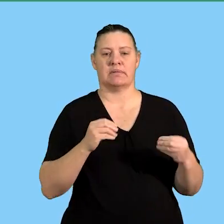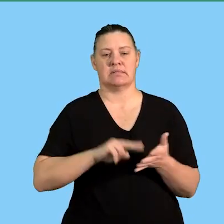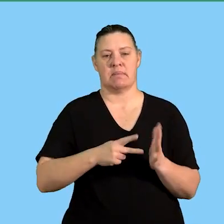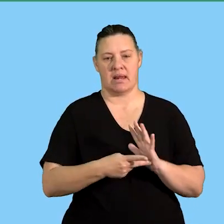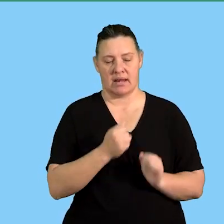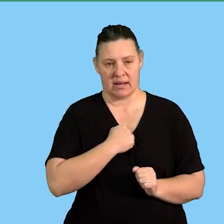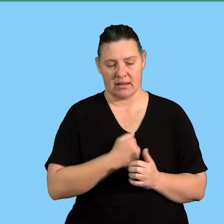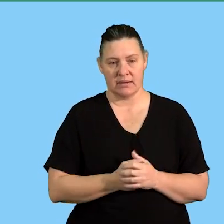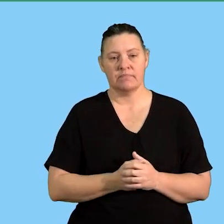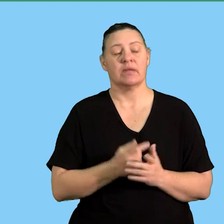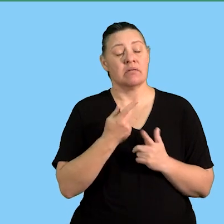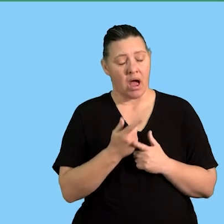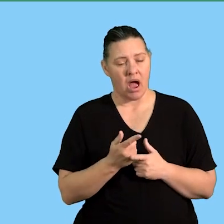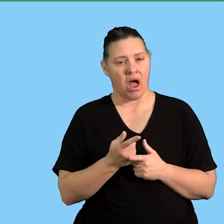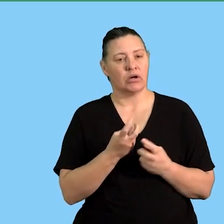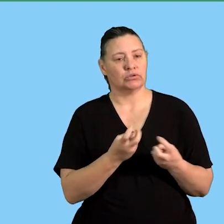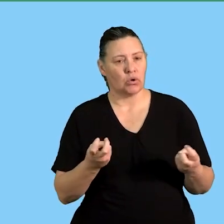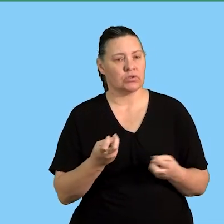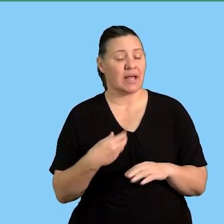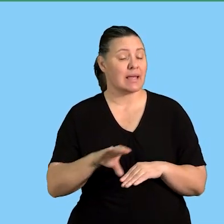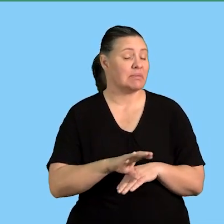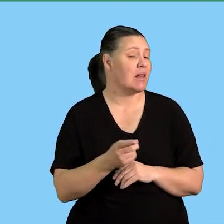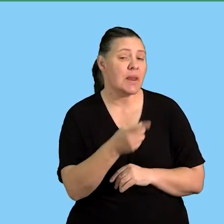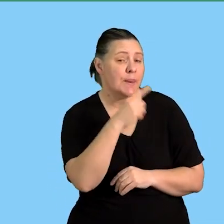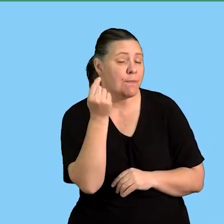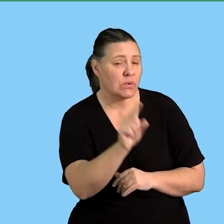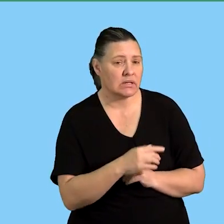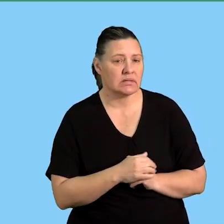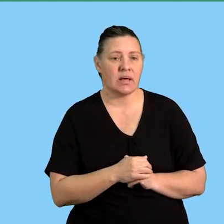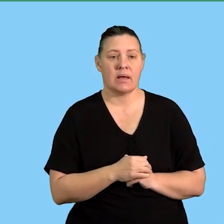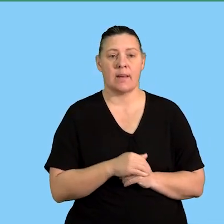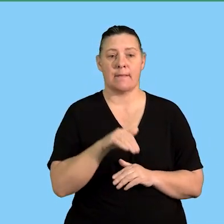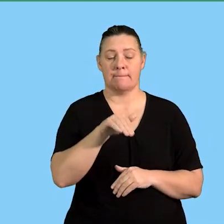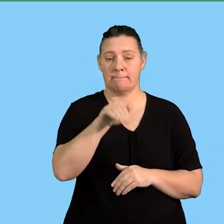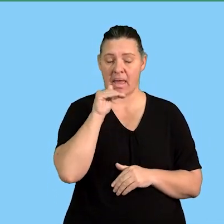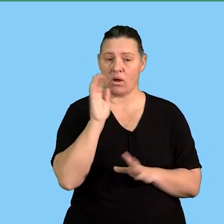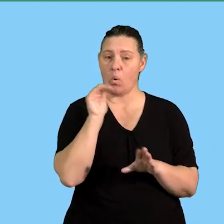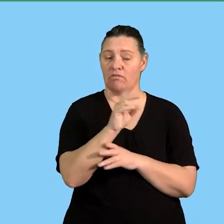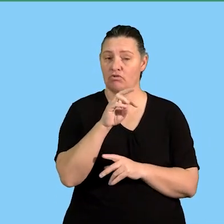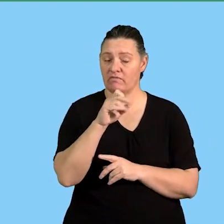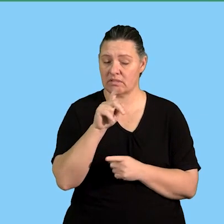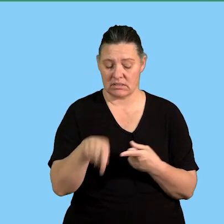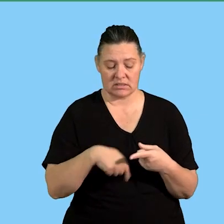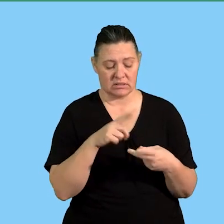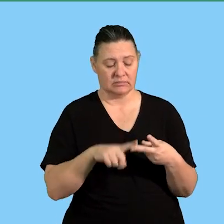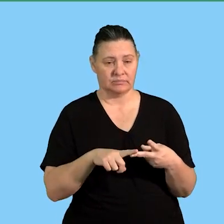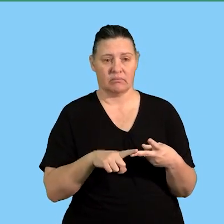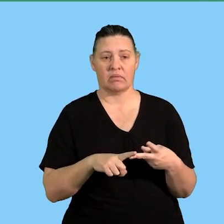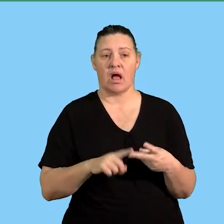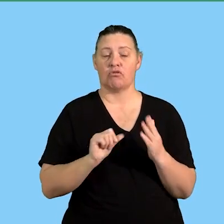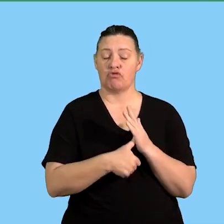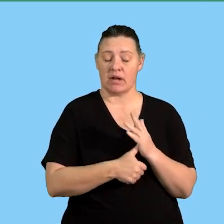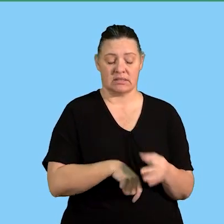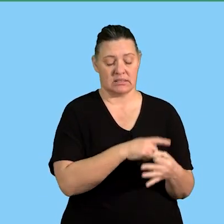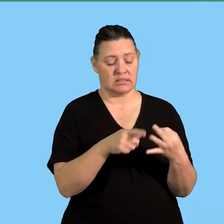plan. This source of capital is known as it known as a bank overdraft? Is it known as a